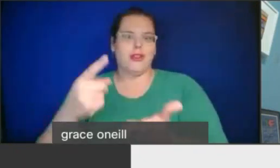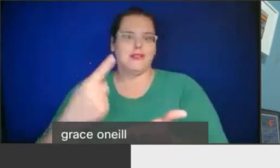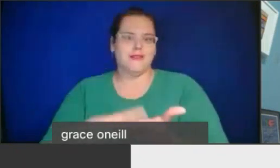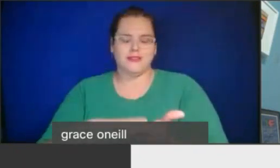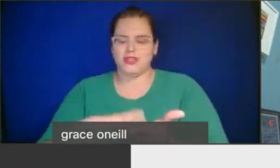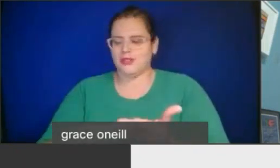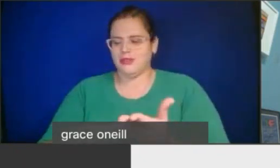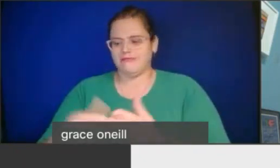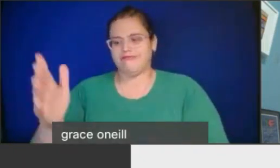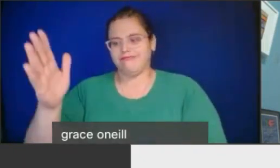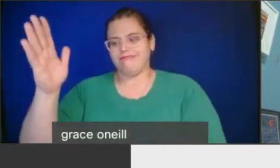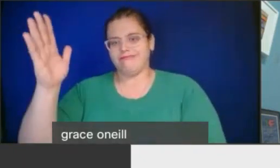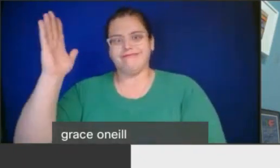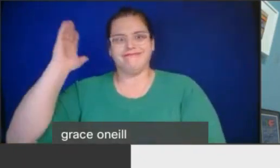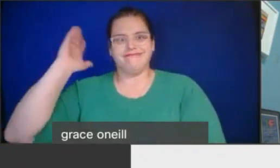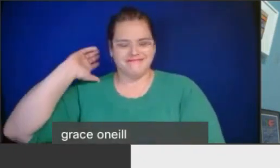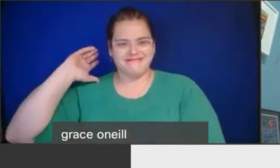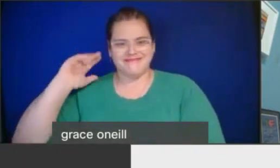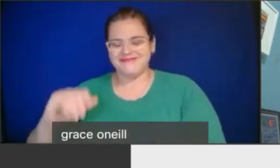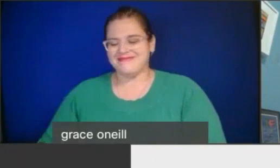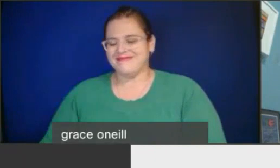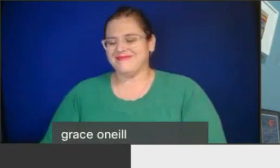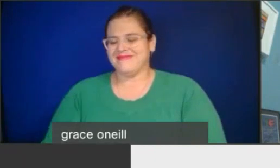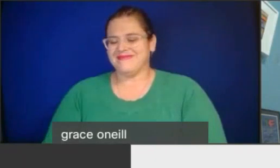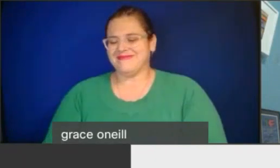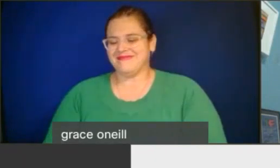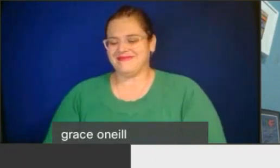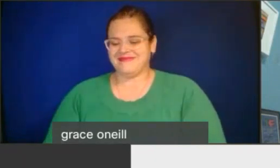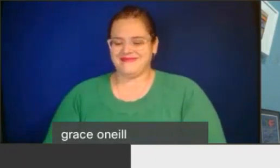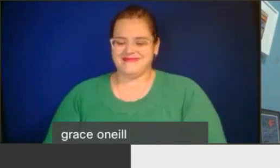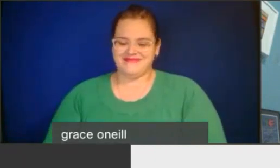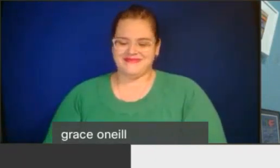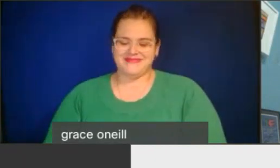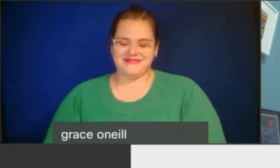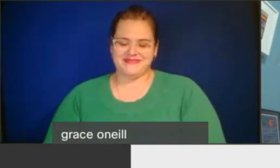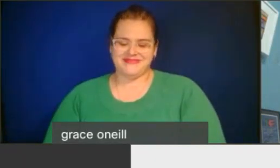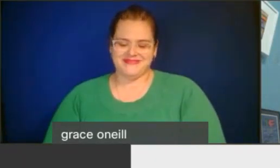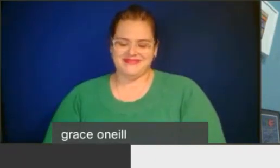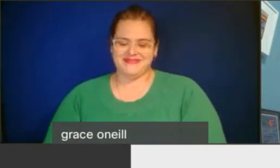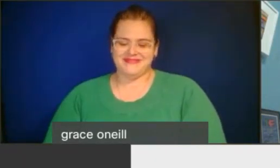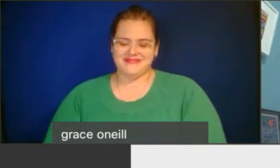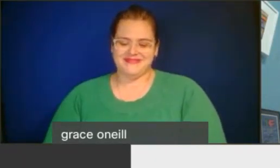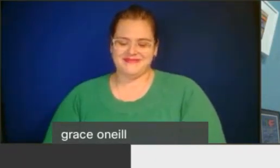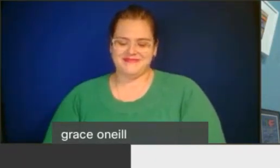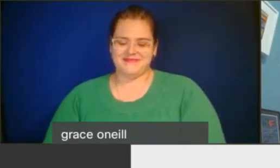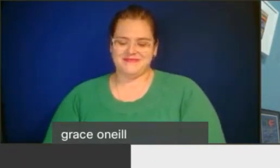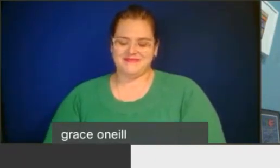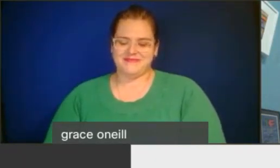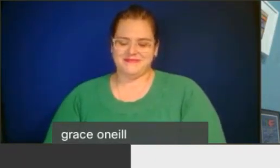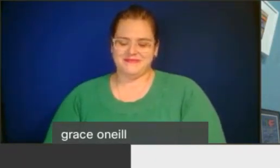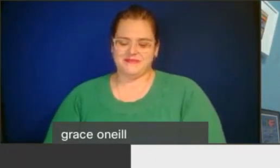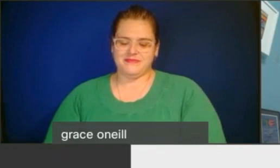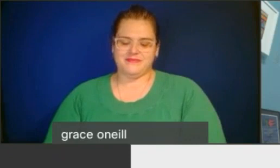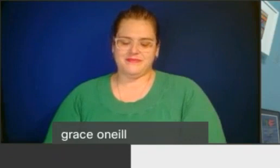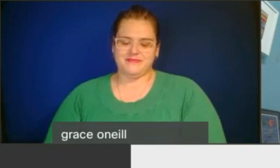And I was more mindful at that time, early on in this, to really express my thanks to the